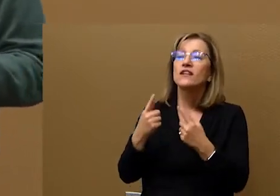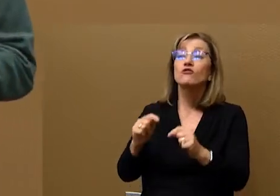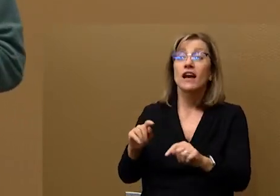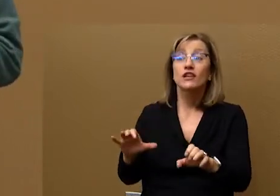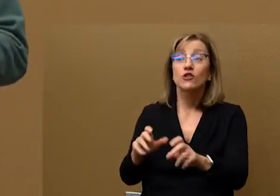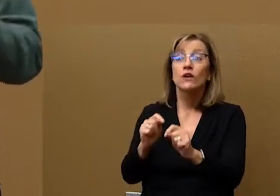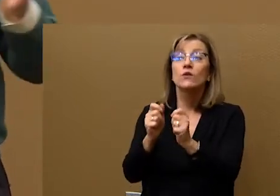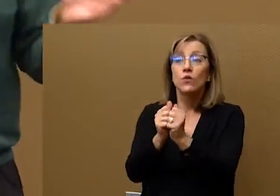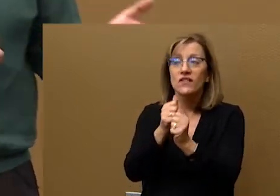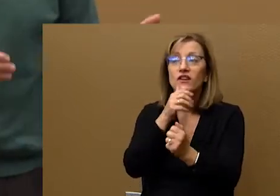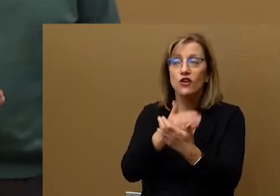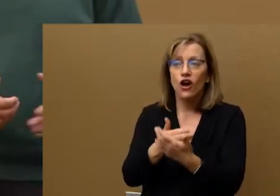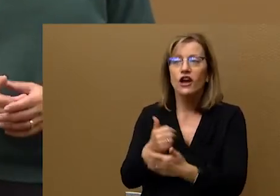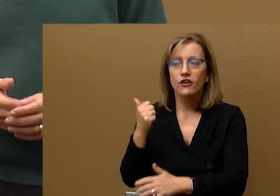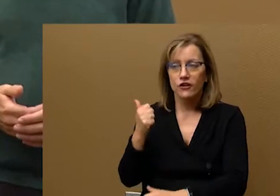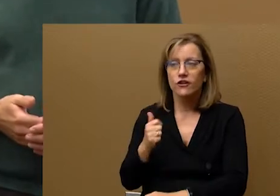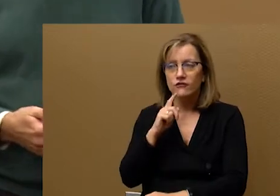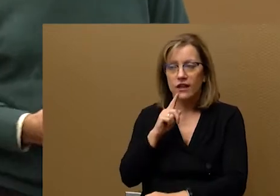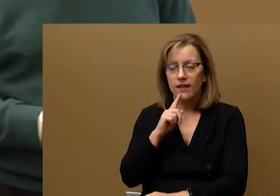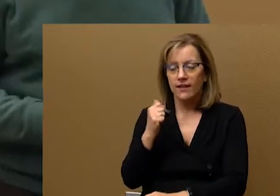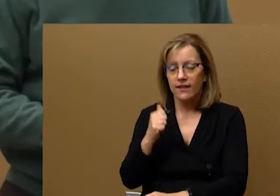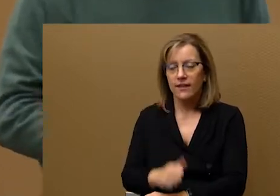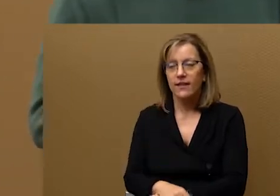see what happens when they try to do this with their daughter.